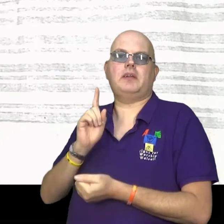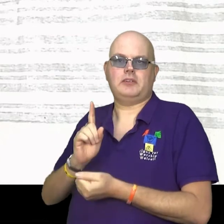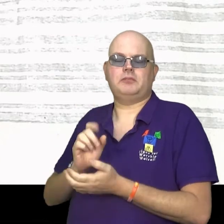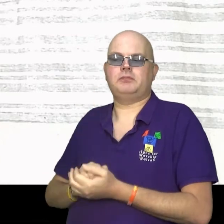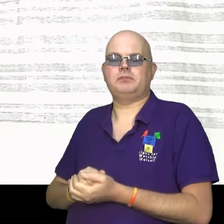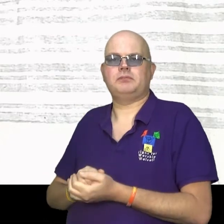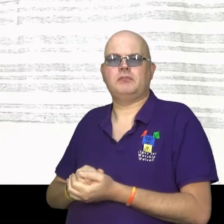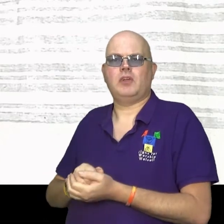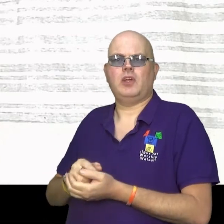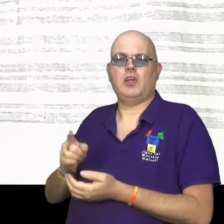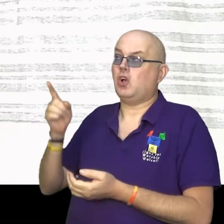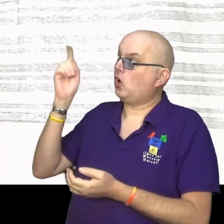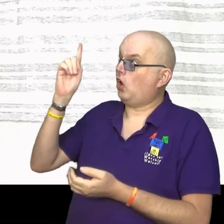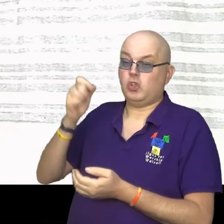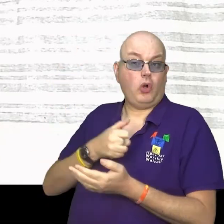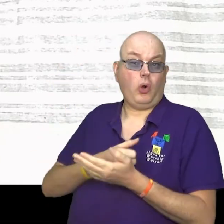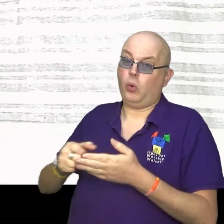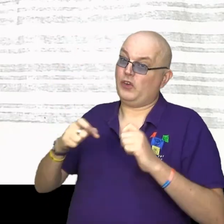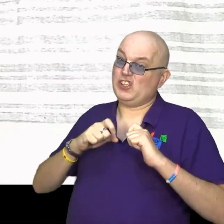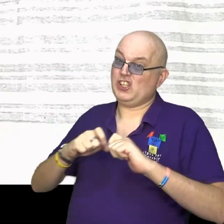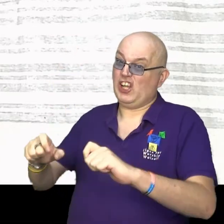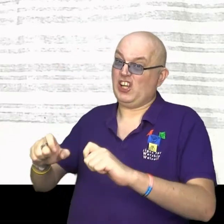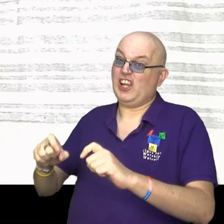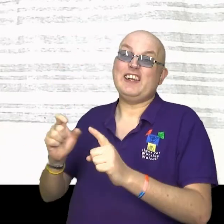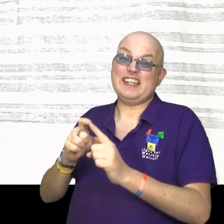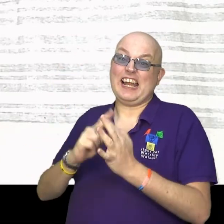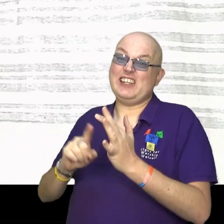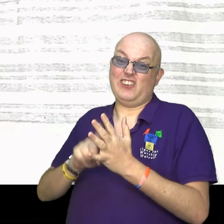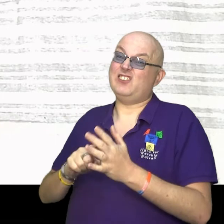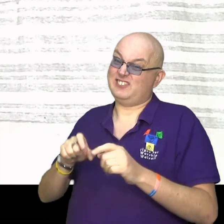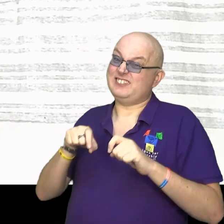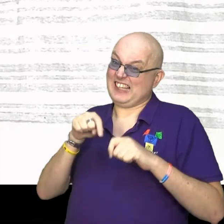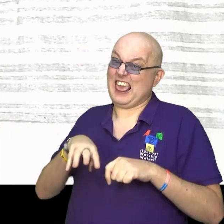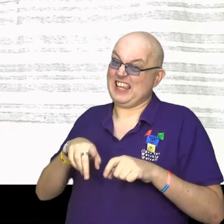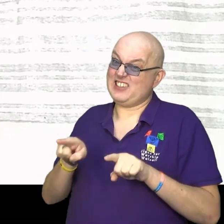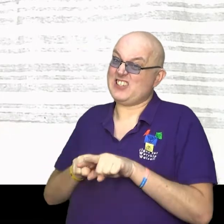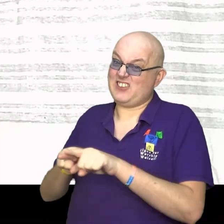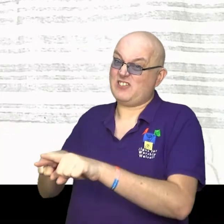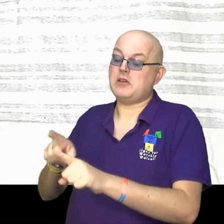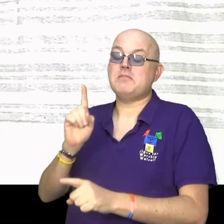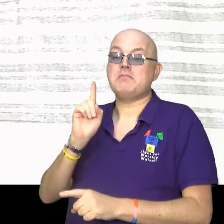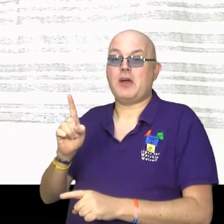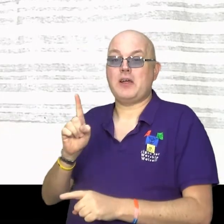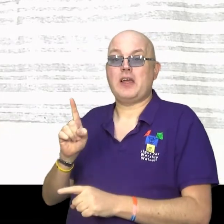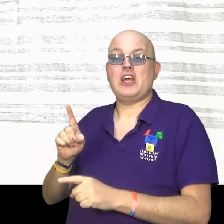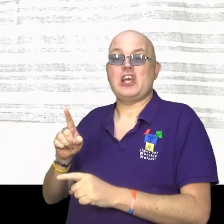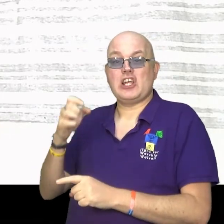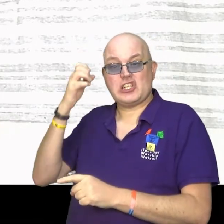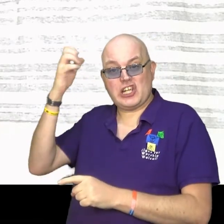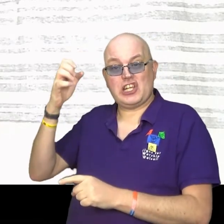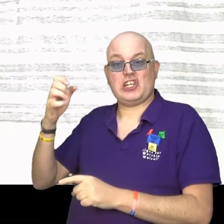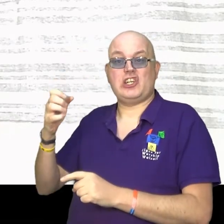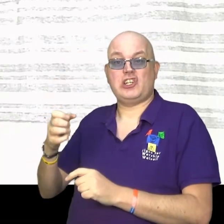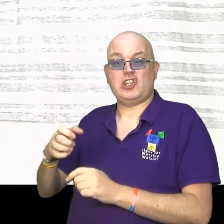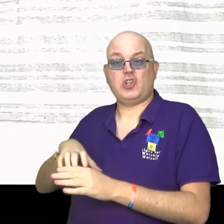The one true God had always been there. Even Daniel had been there this whole time, probably in retirement. But the